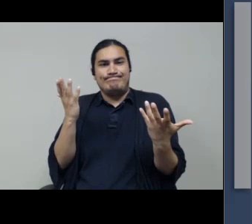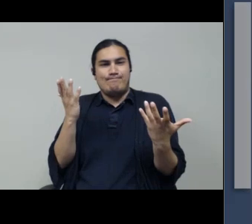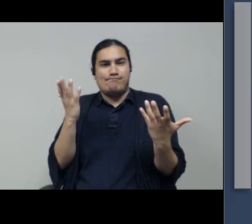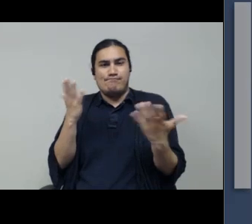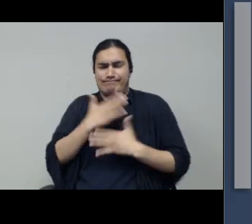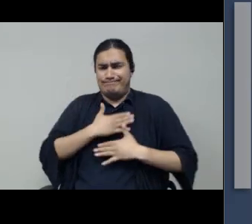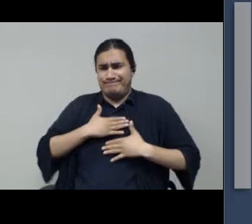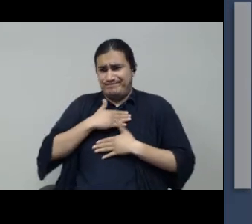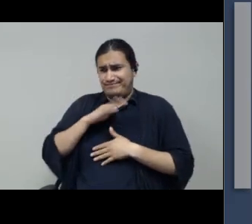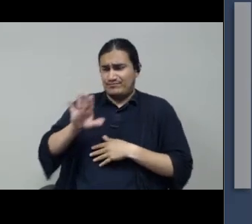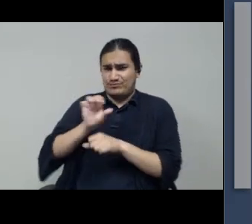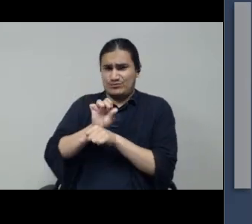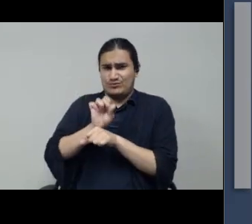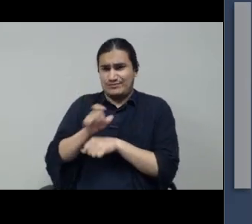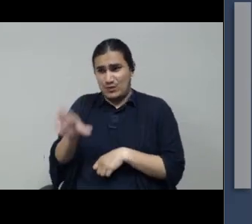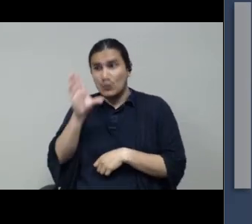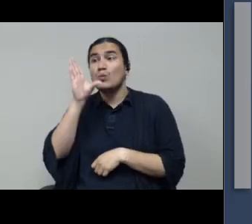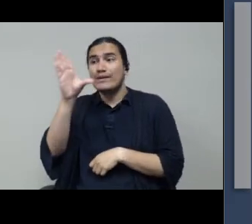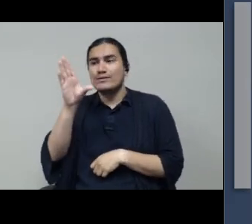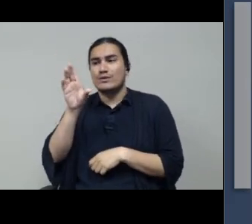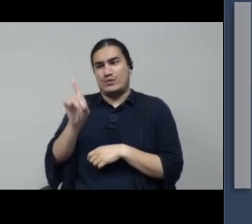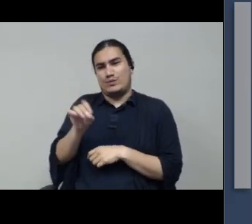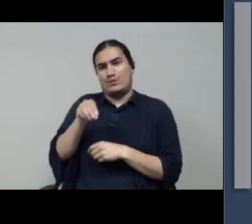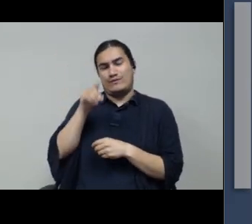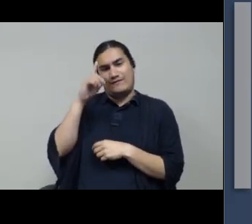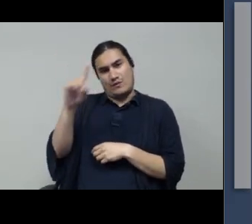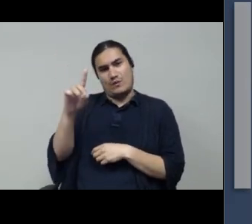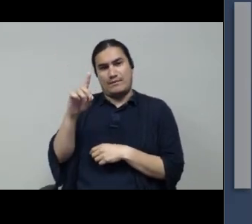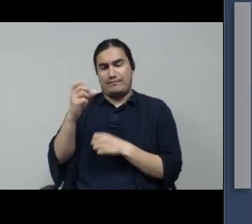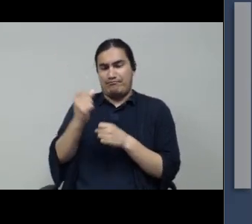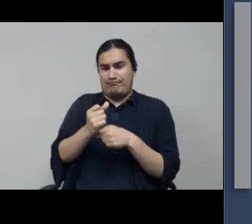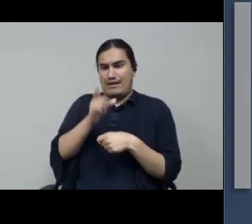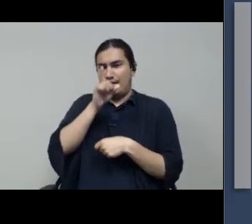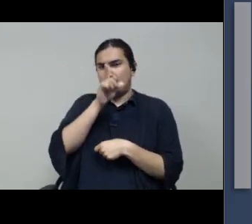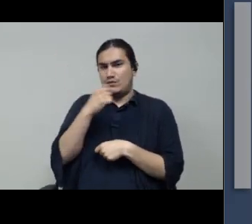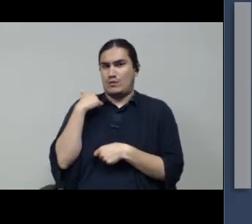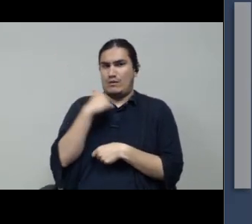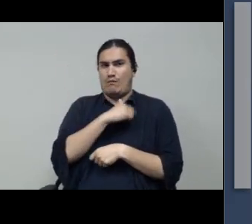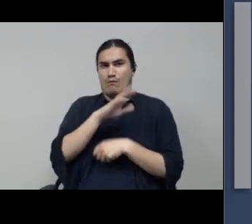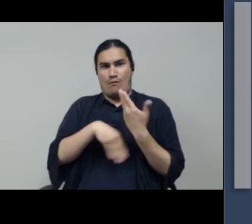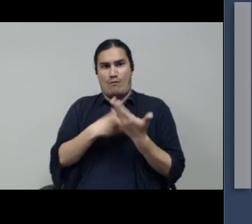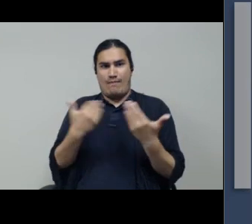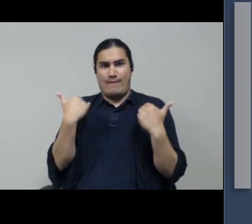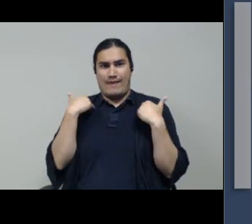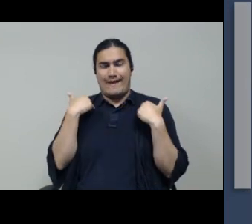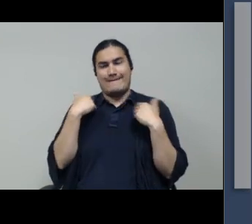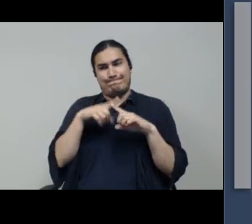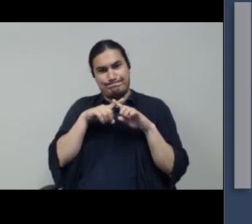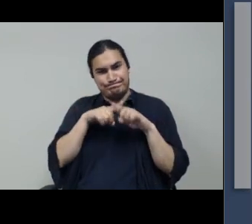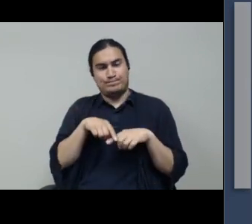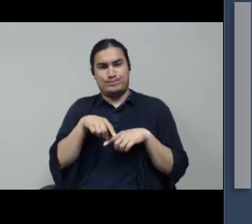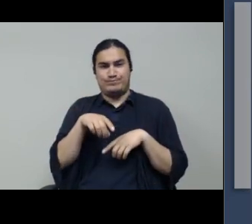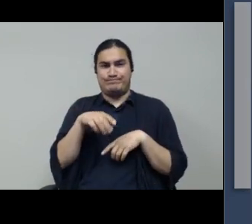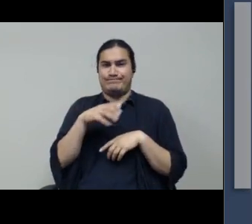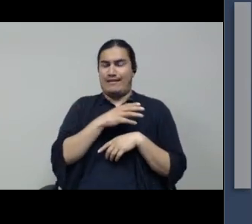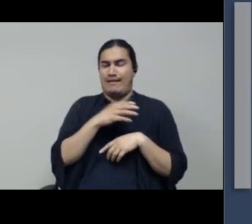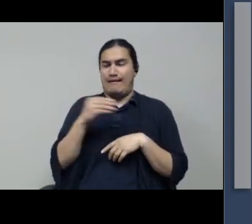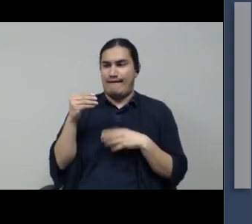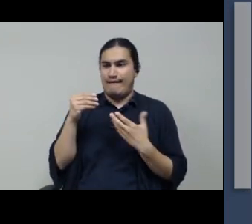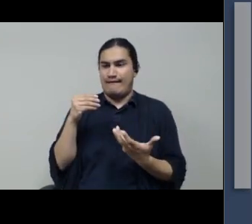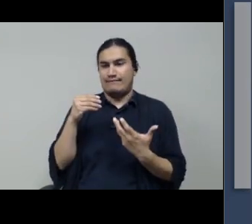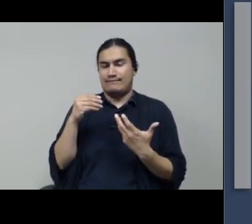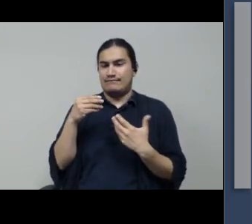appreciate the work that you're gonna do for for ensuring that we all have a reliable and